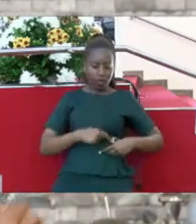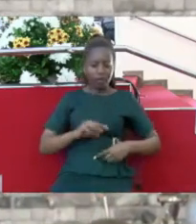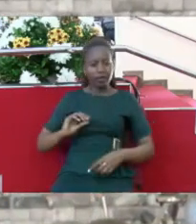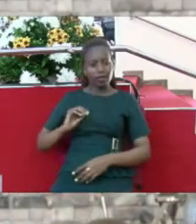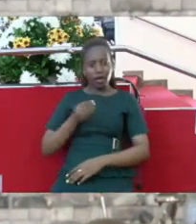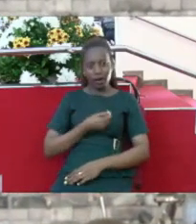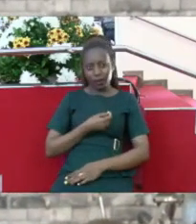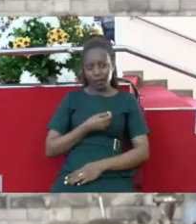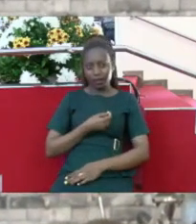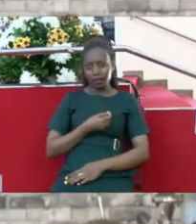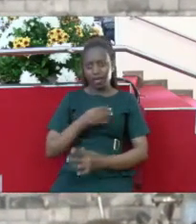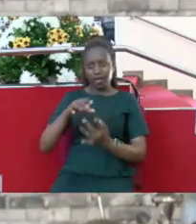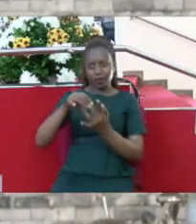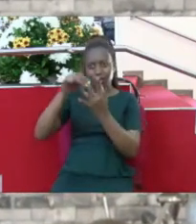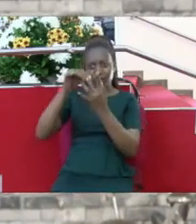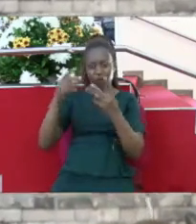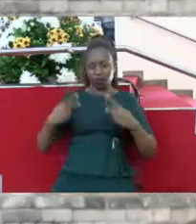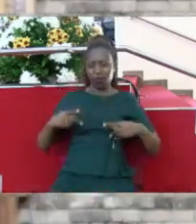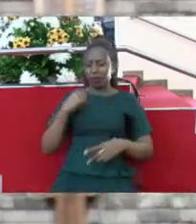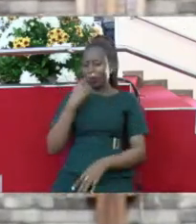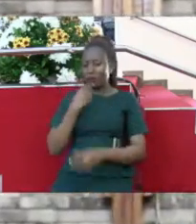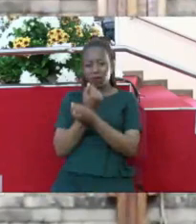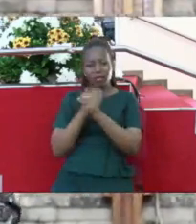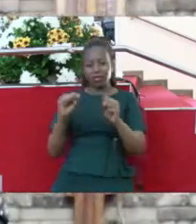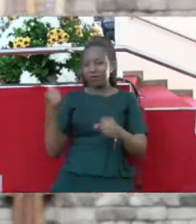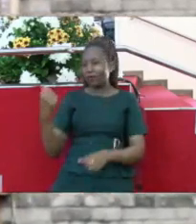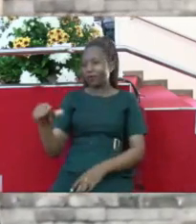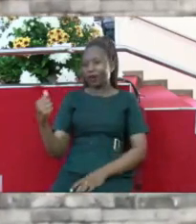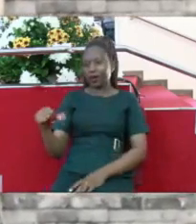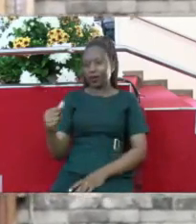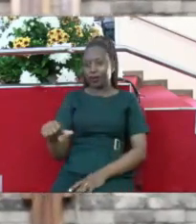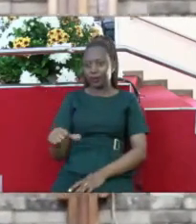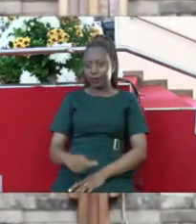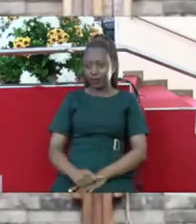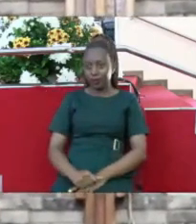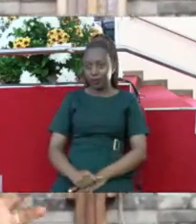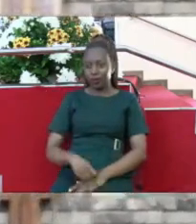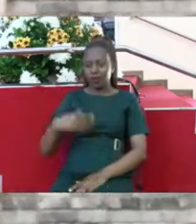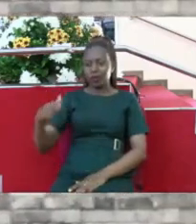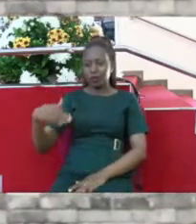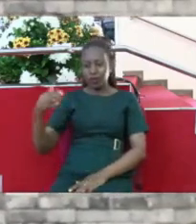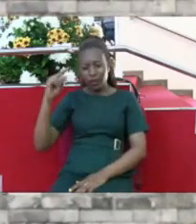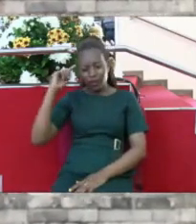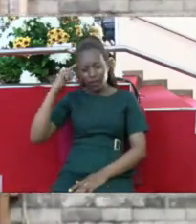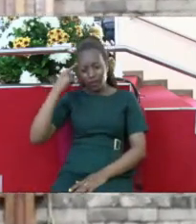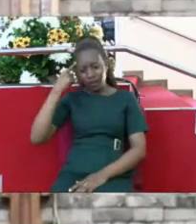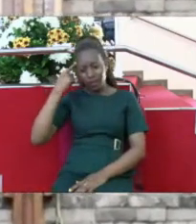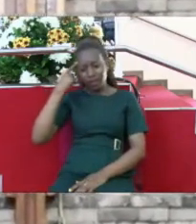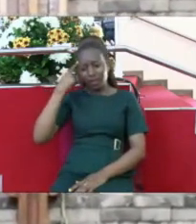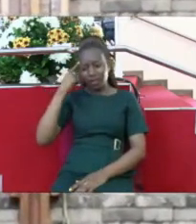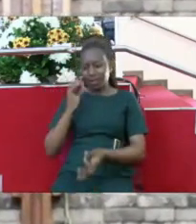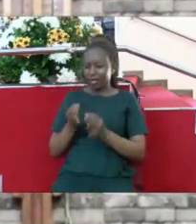those that are not born again. Hasa kwa wale ambao hajaokoka. And you know the thinking that we keep having, peradventure, if this thing is